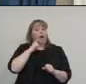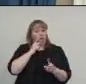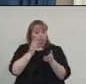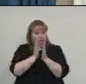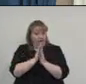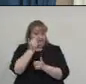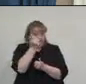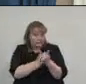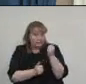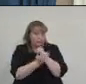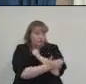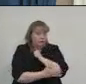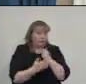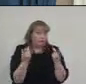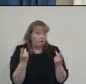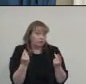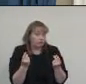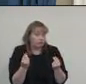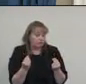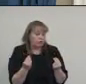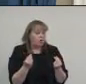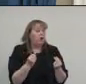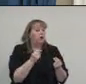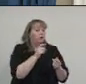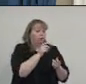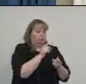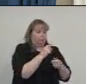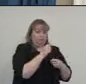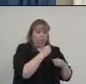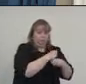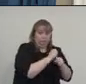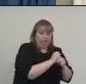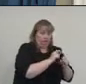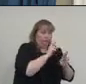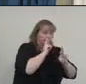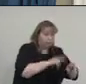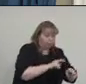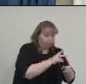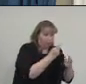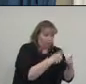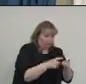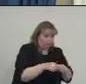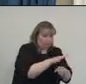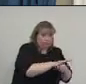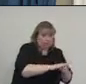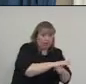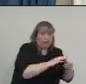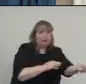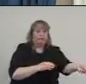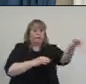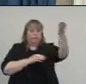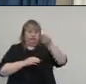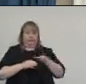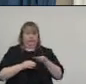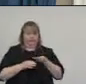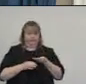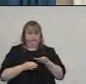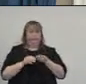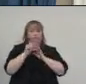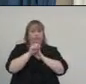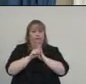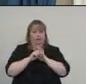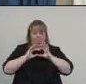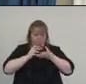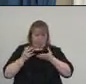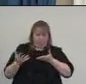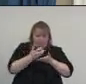specific areas, and I'm going to take a lot of direction from them. Not a 6-phase plan, a 12-phase plan. How many phases? How many phases are we talking? I